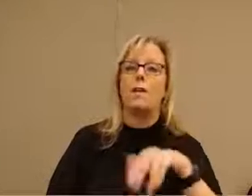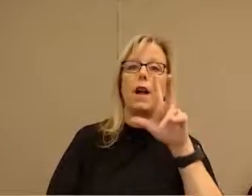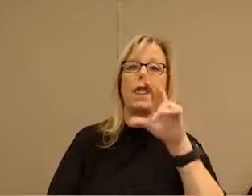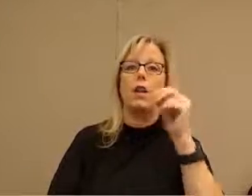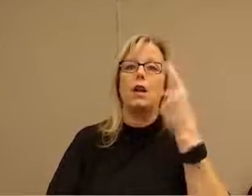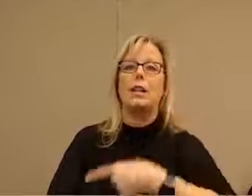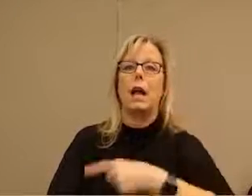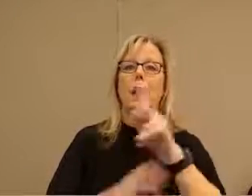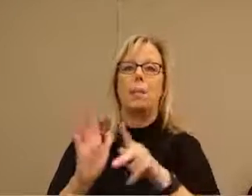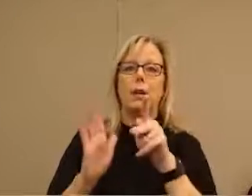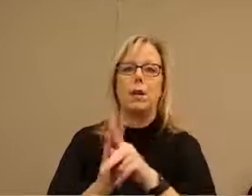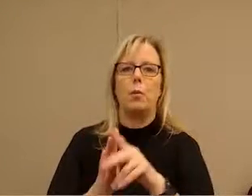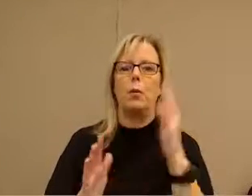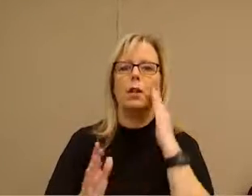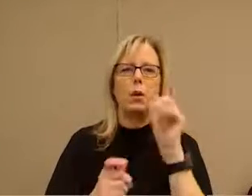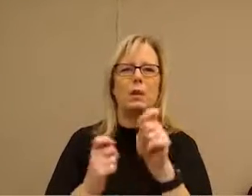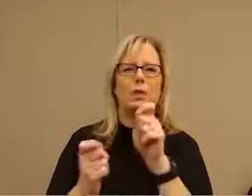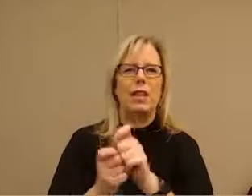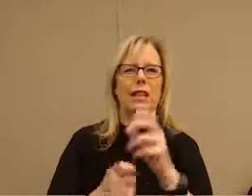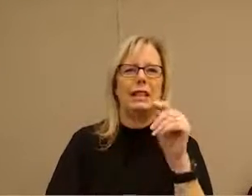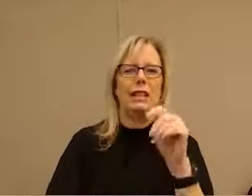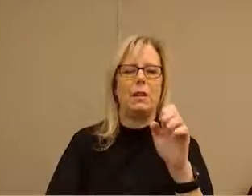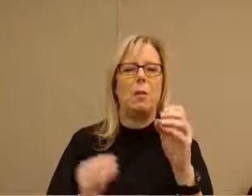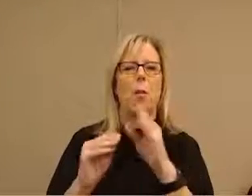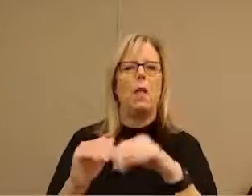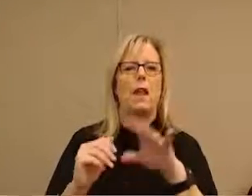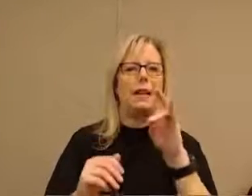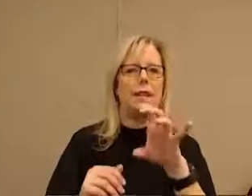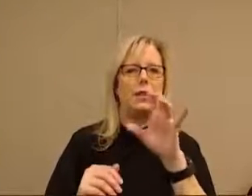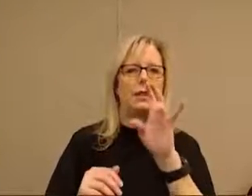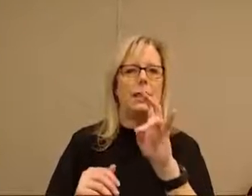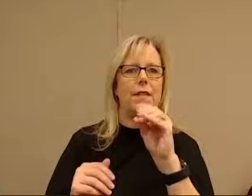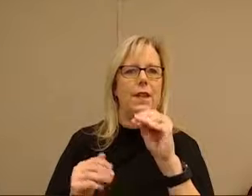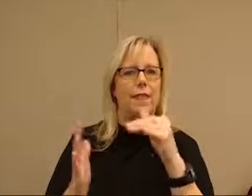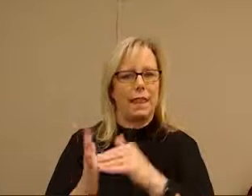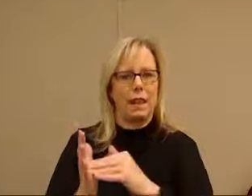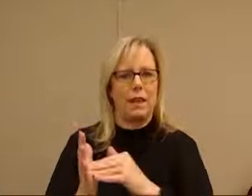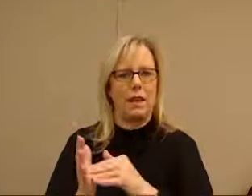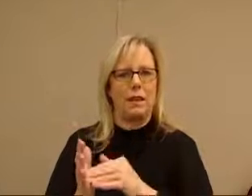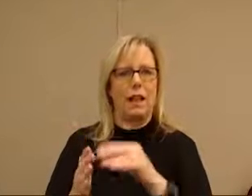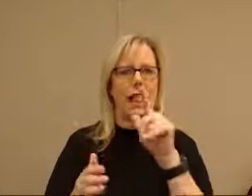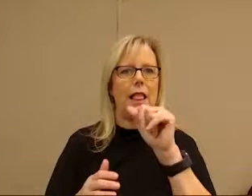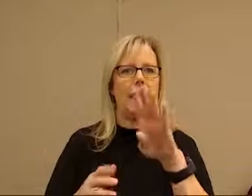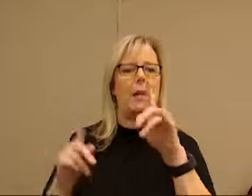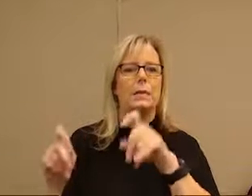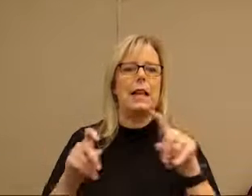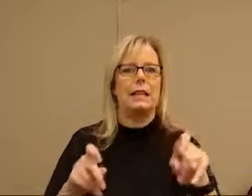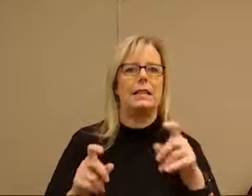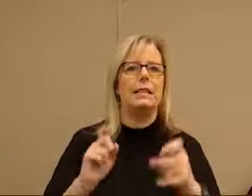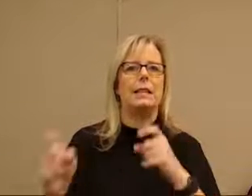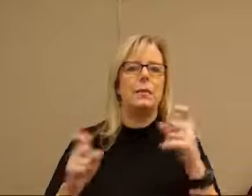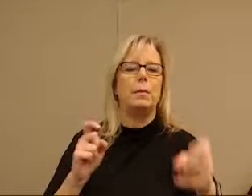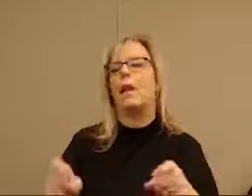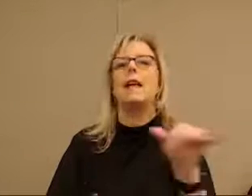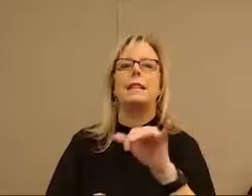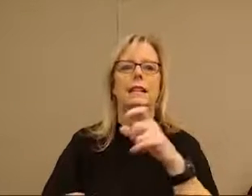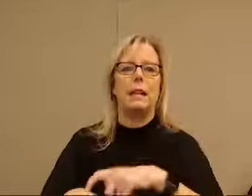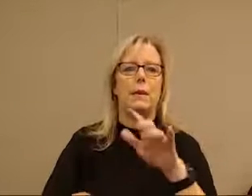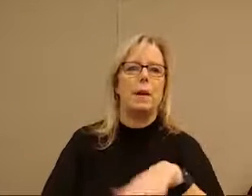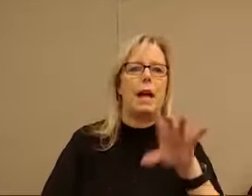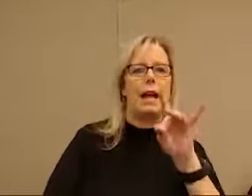I don't know the exact date range, there were over 770,000 laboratory tests administered. In that same period,